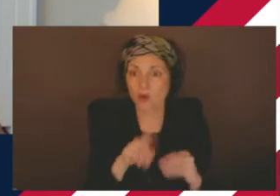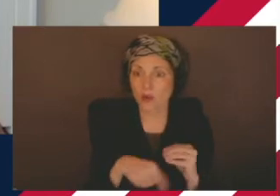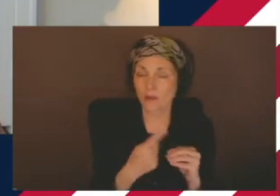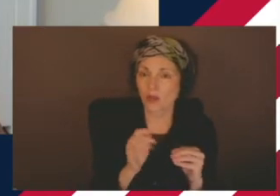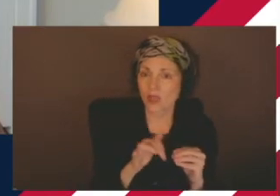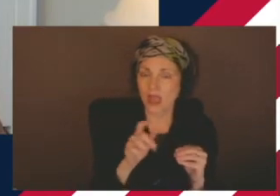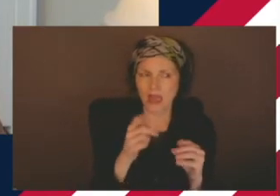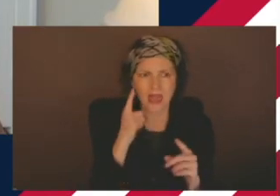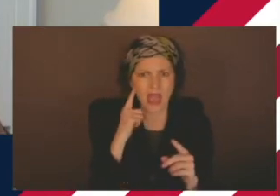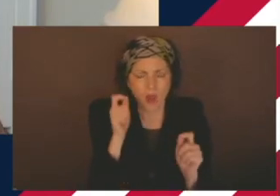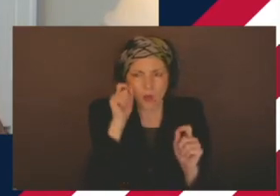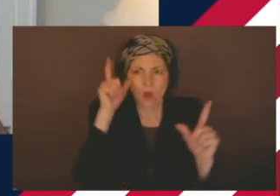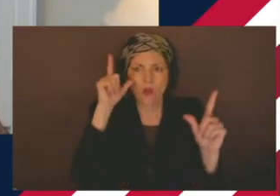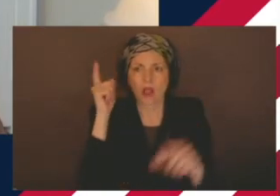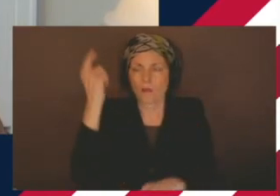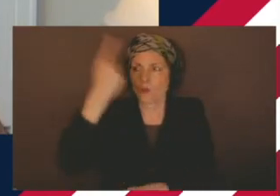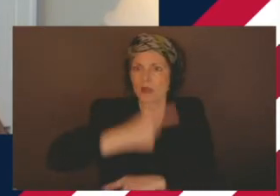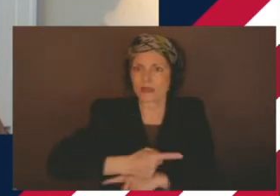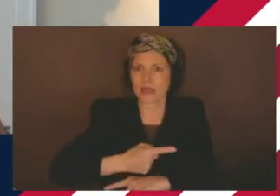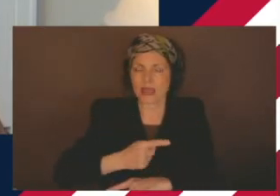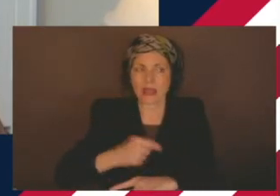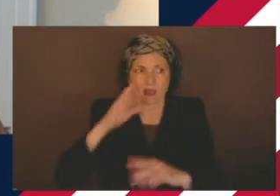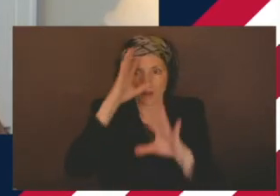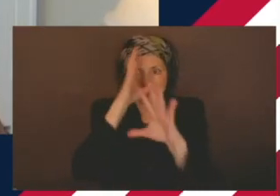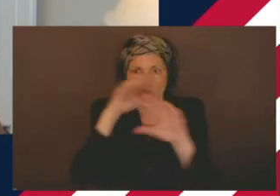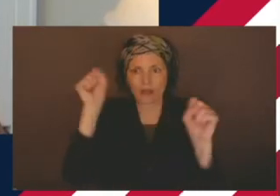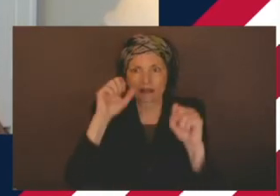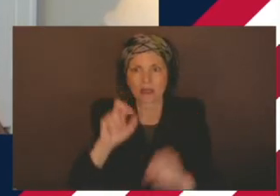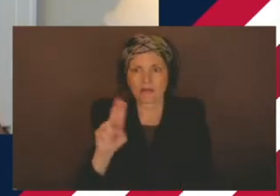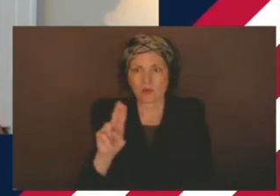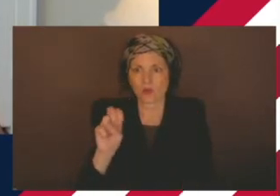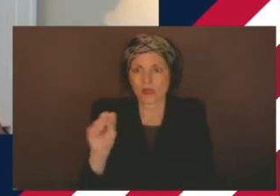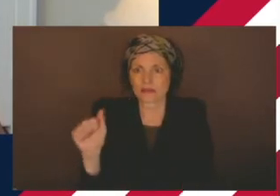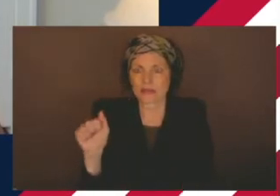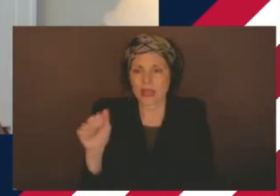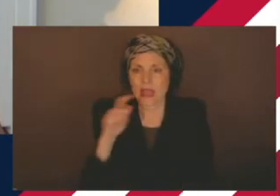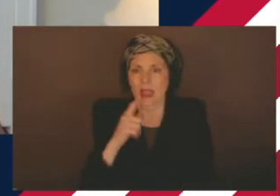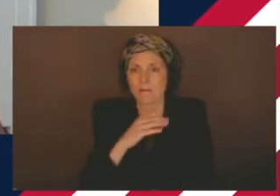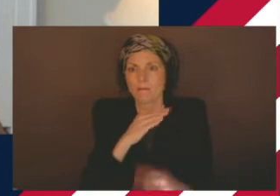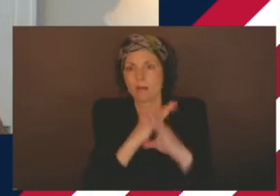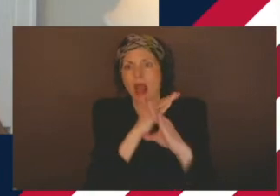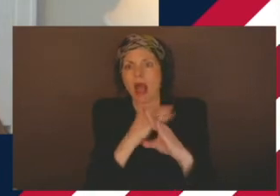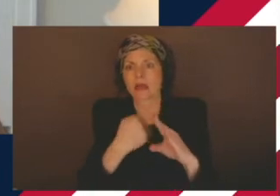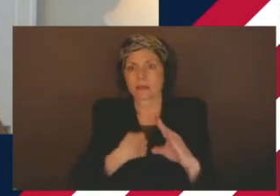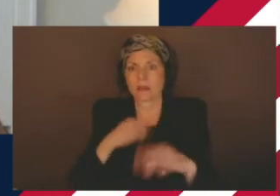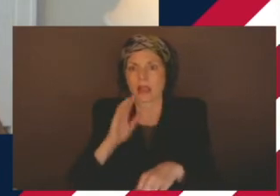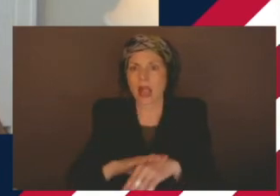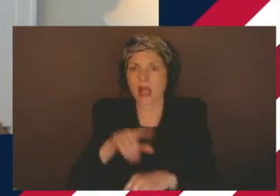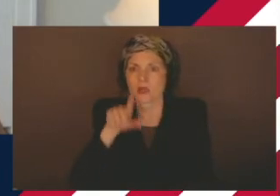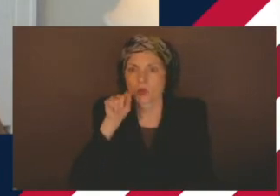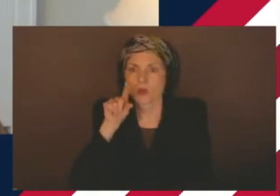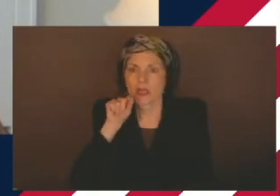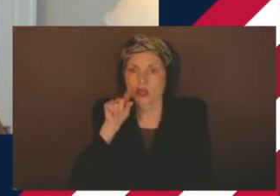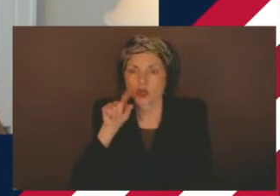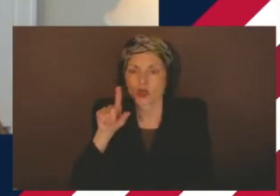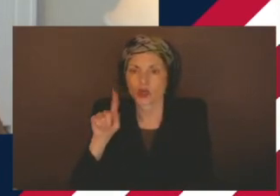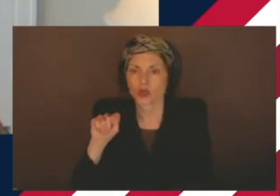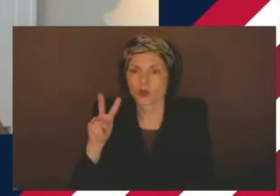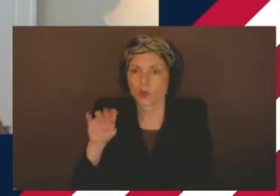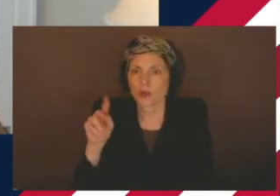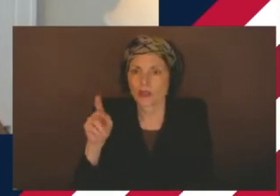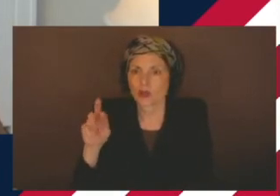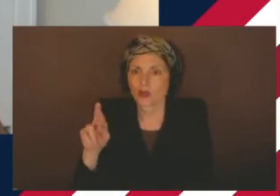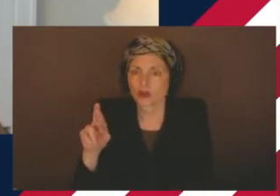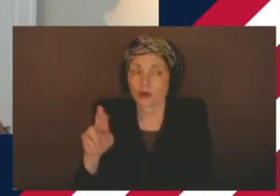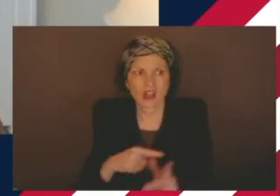woke up to find that the President of the United States had blocked me on Twitter. I did finally meet my senator at a public event at the end